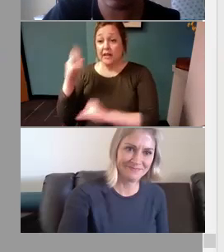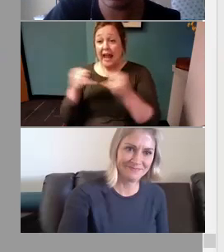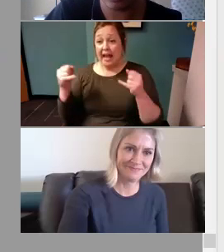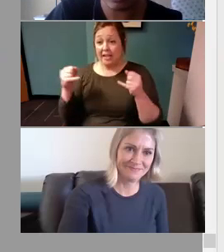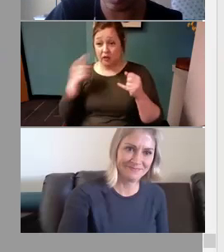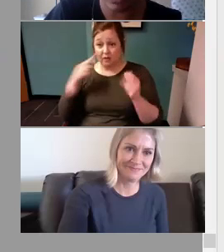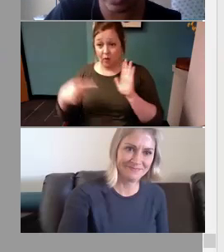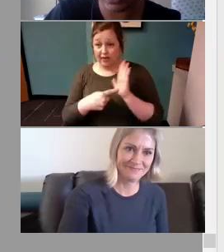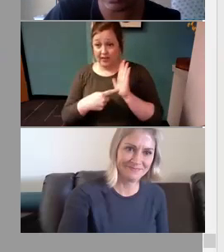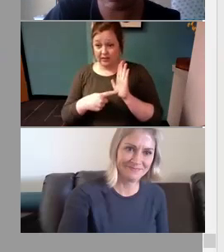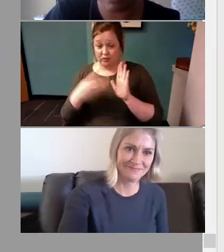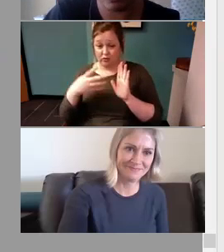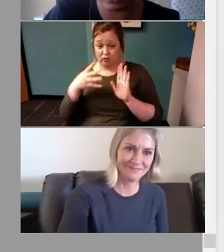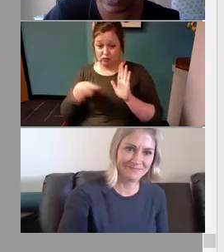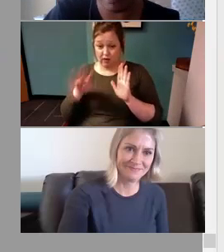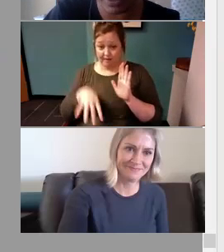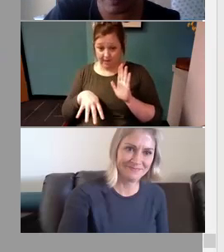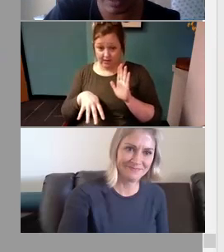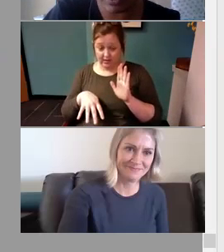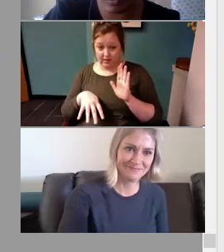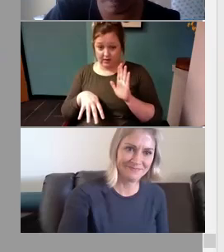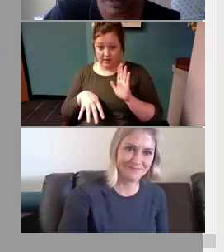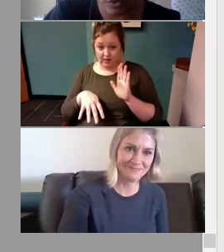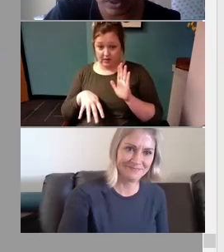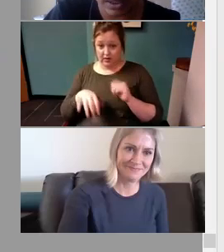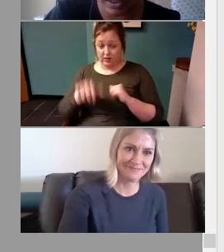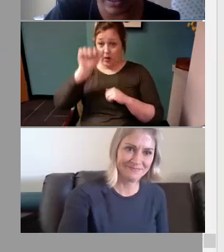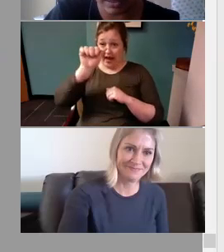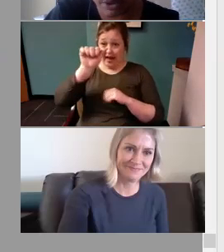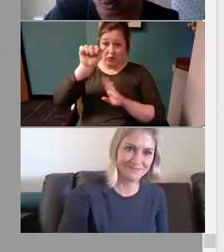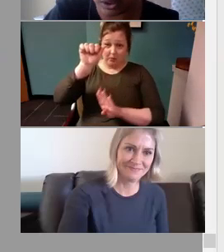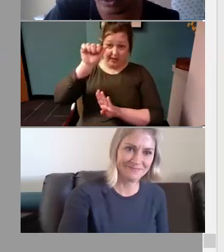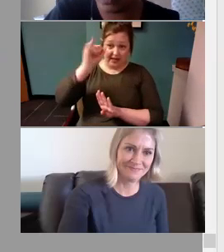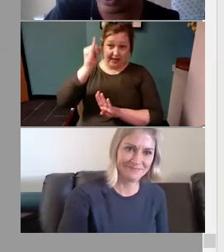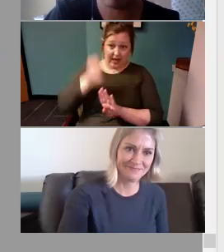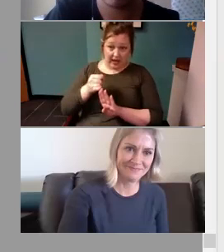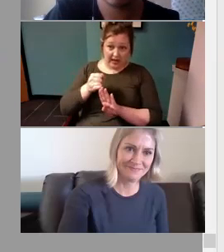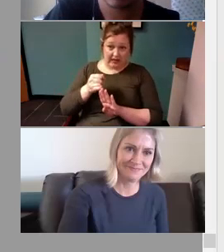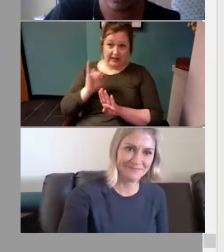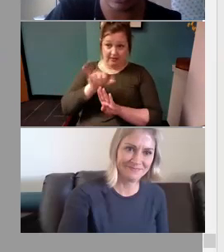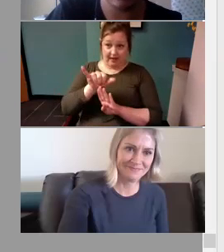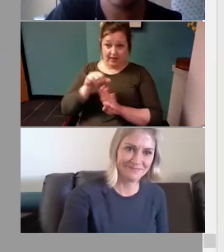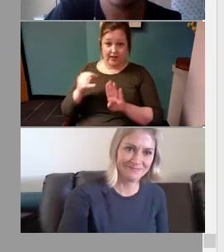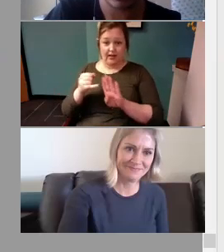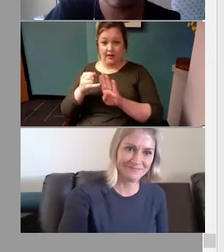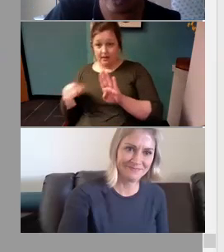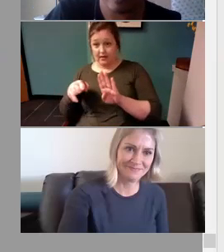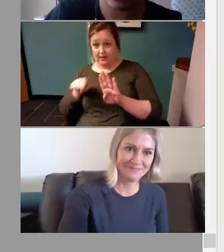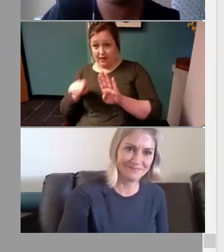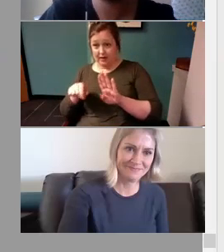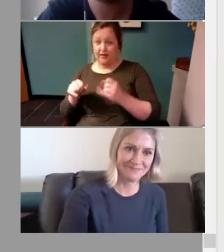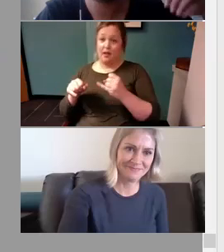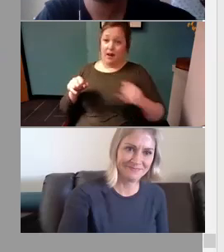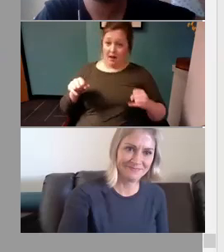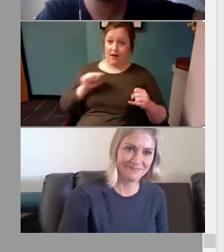basically all the edges between A and B, from B to C and then B to D, right? Now, a